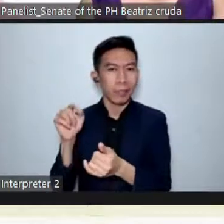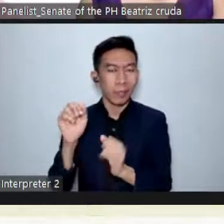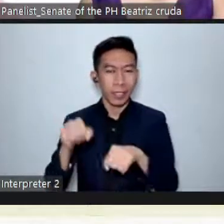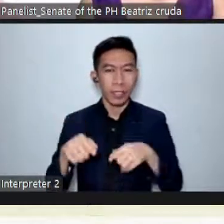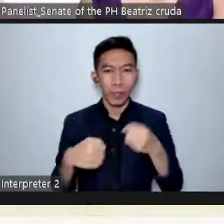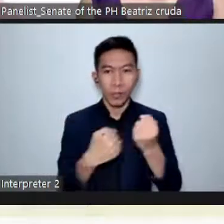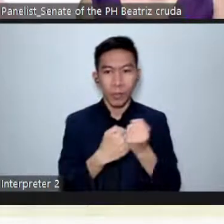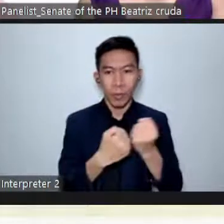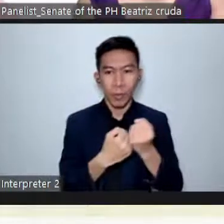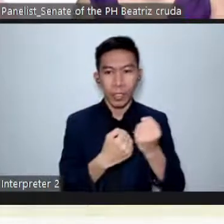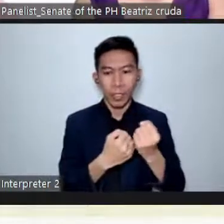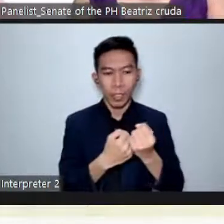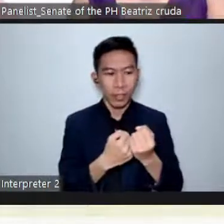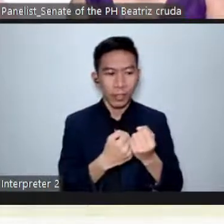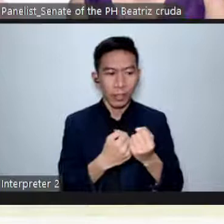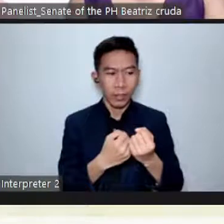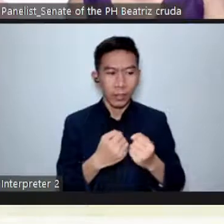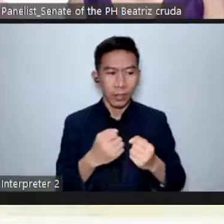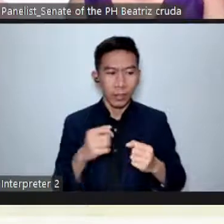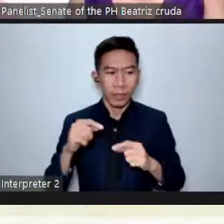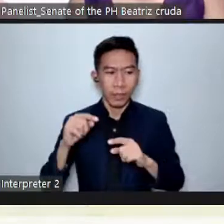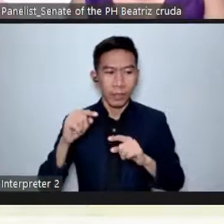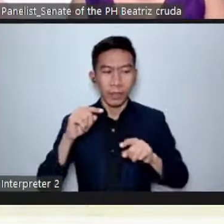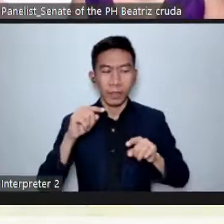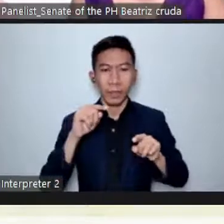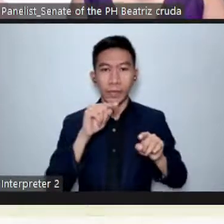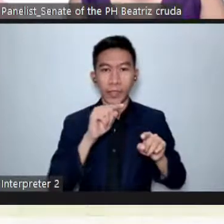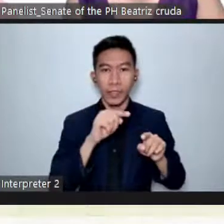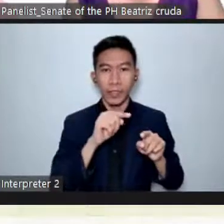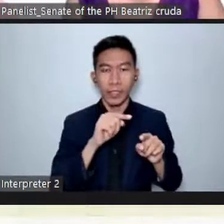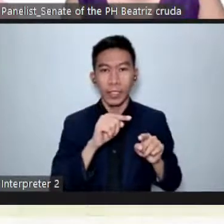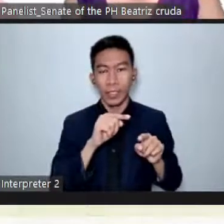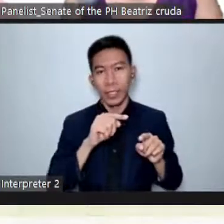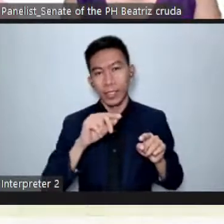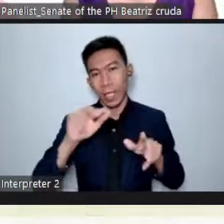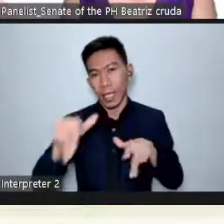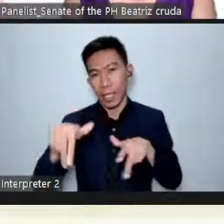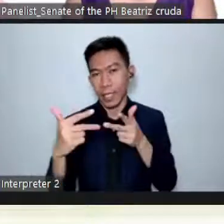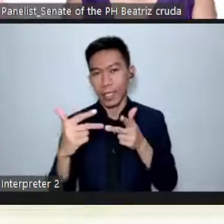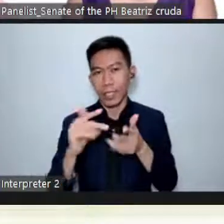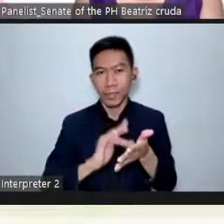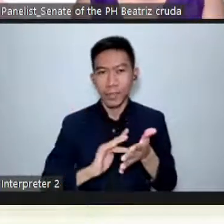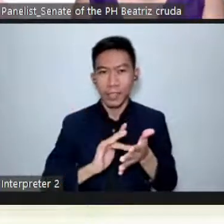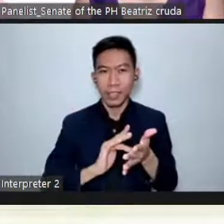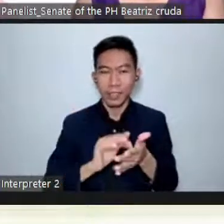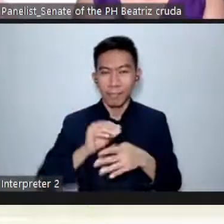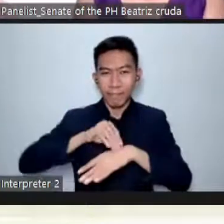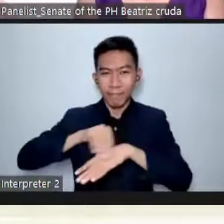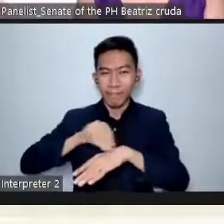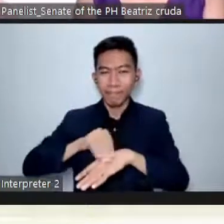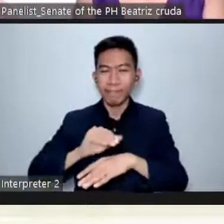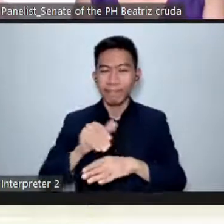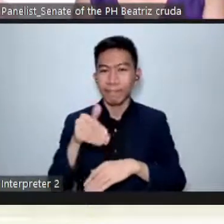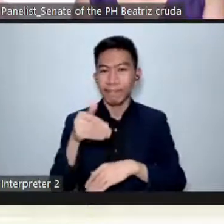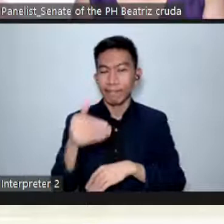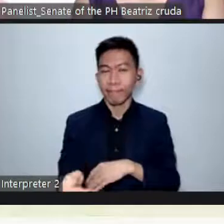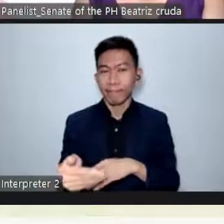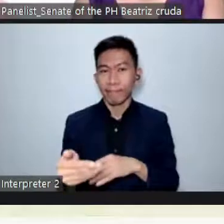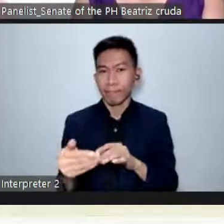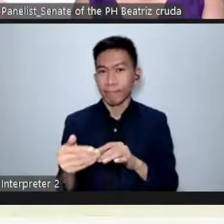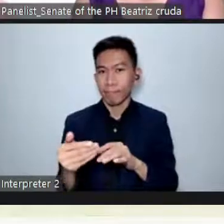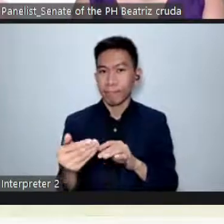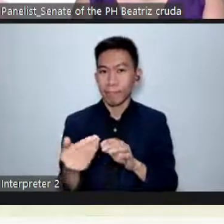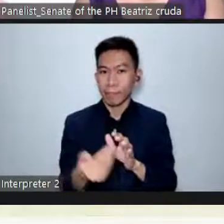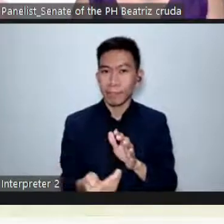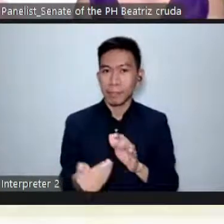finance telemedicine. So in the next round, maybe we can ask you to